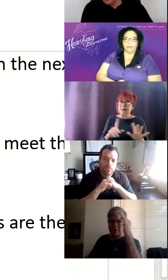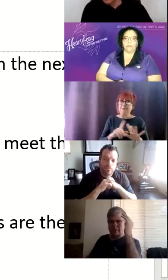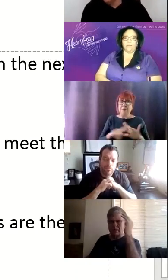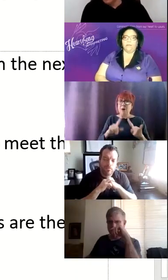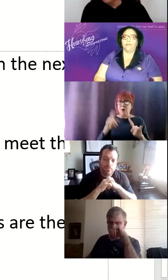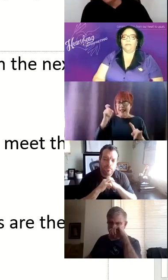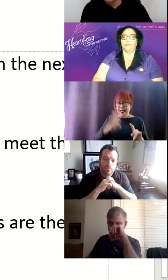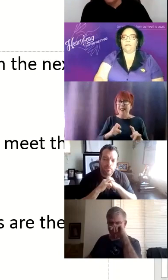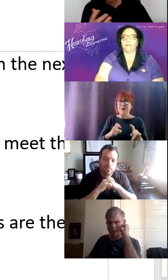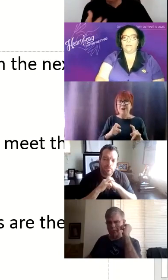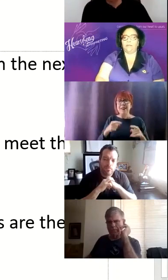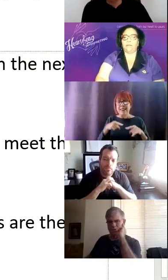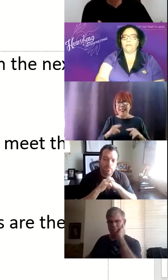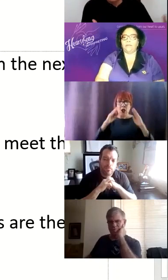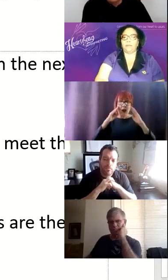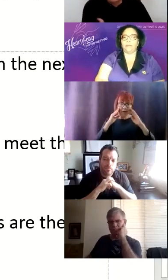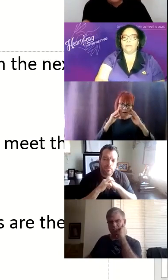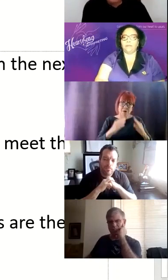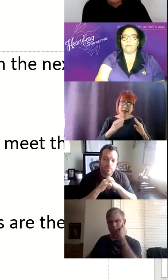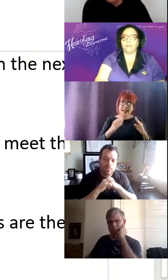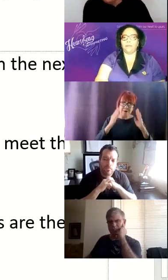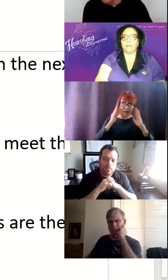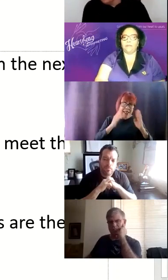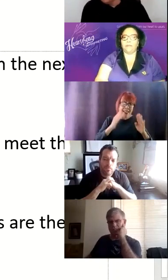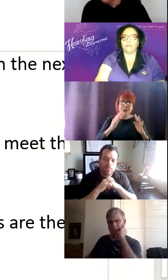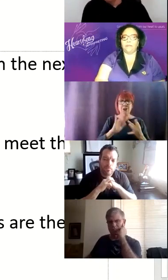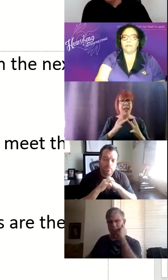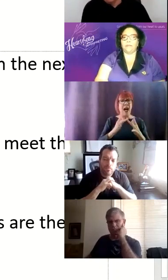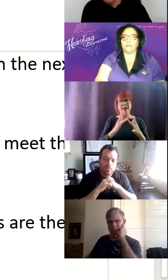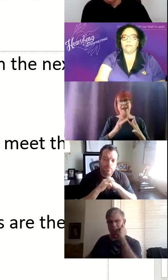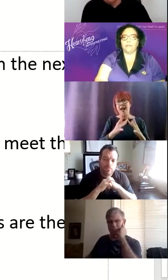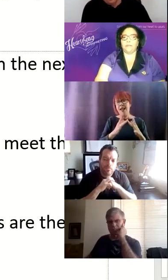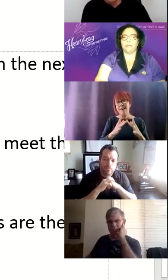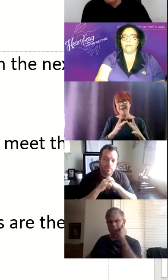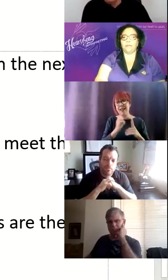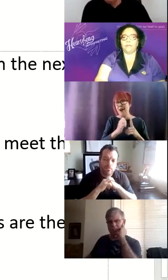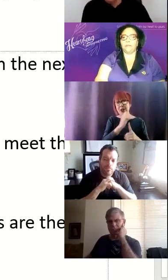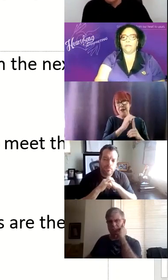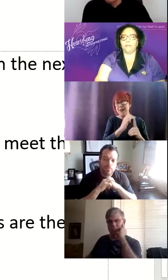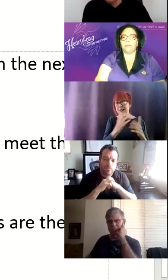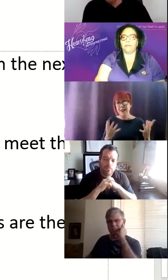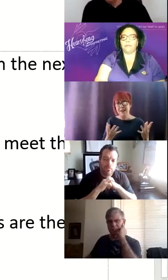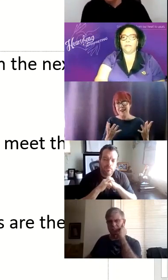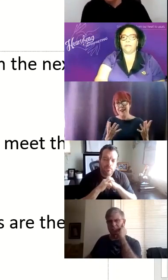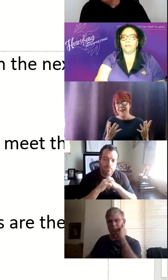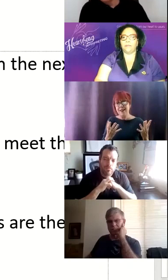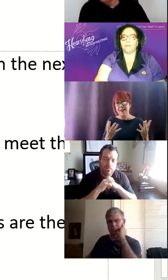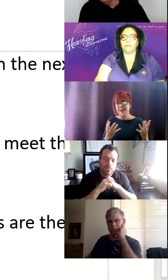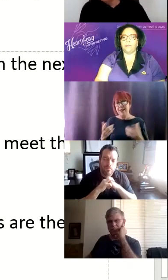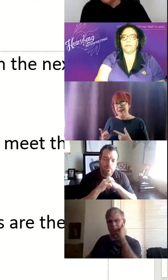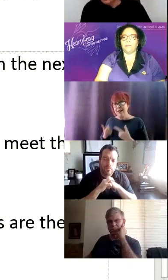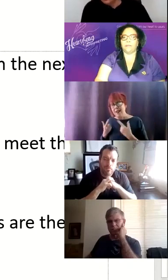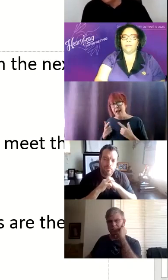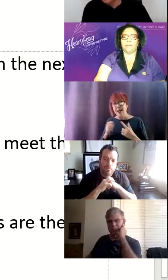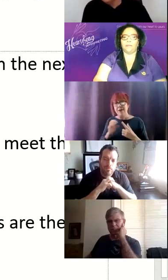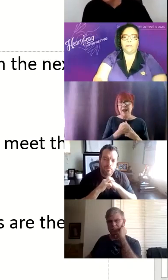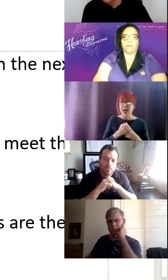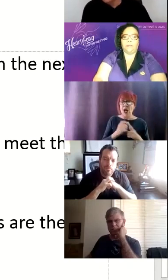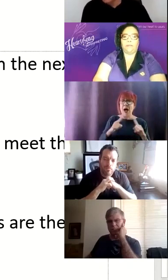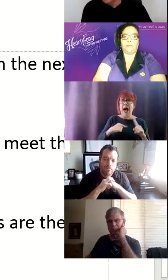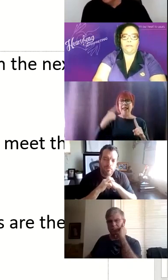an online environment. And I don't think, I somehow got the feeling that we kind of had a permanent